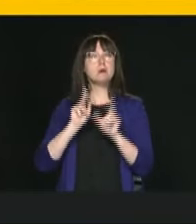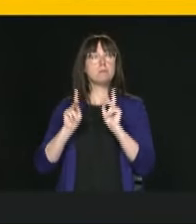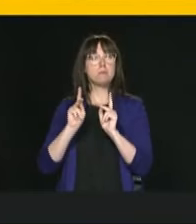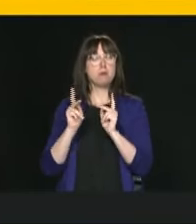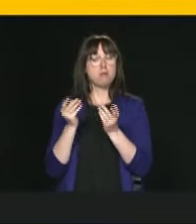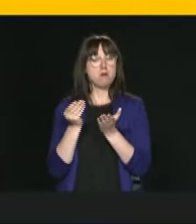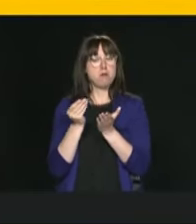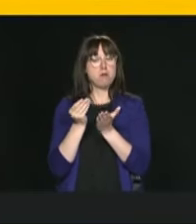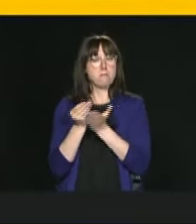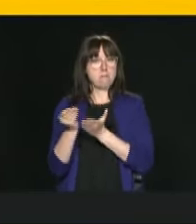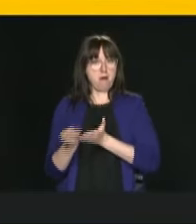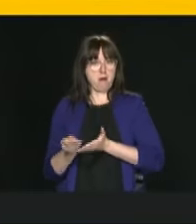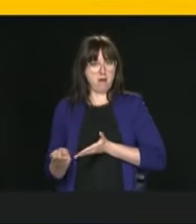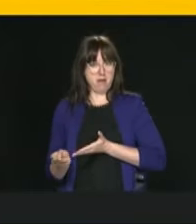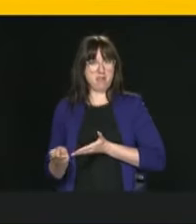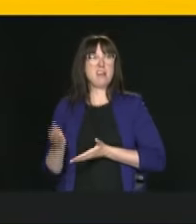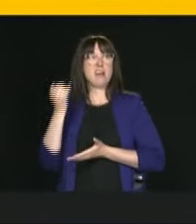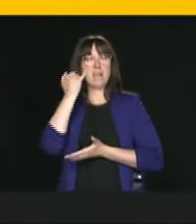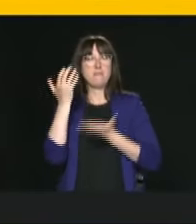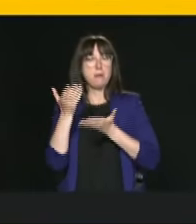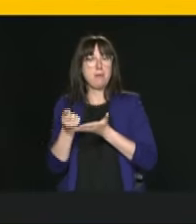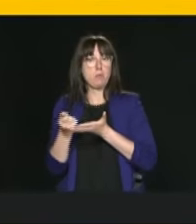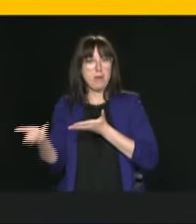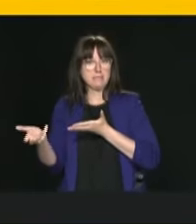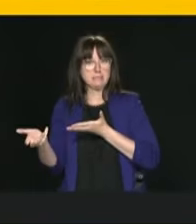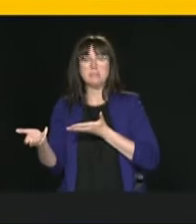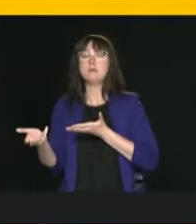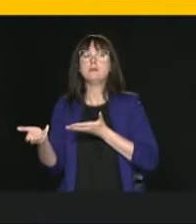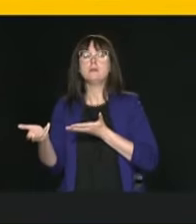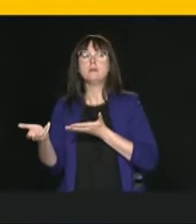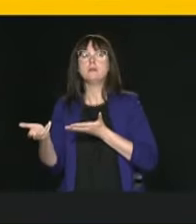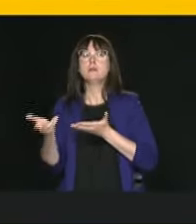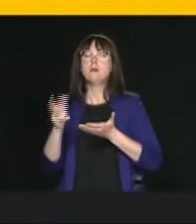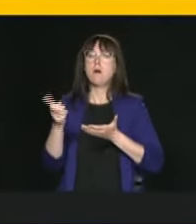in order to redistribute them to charities.